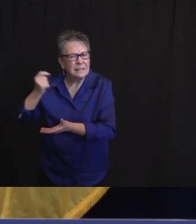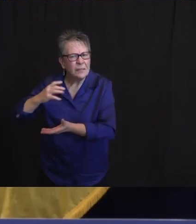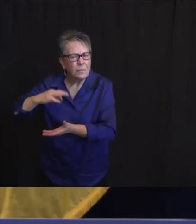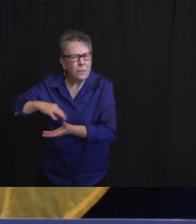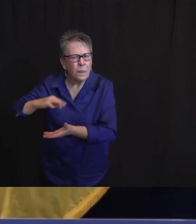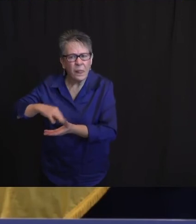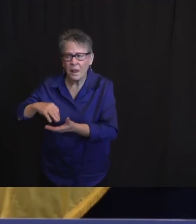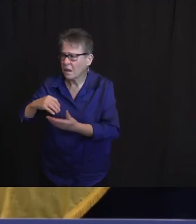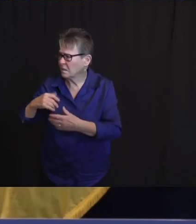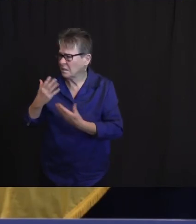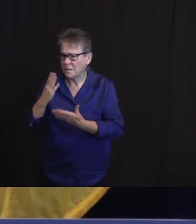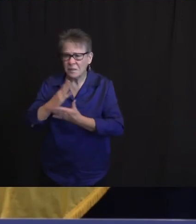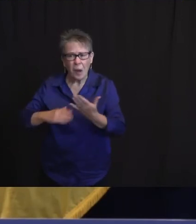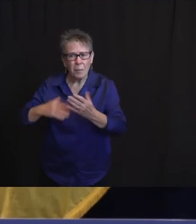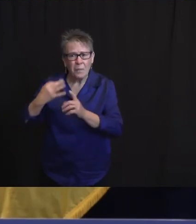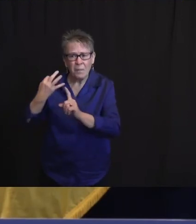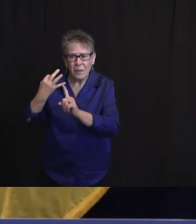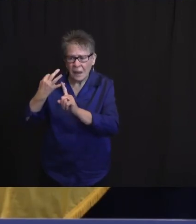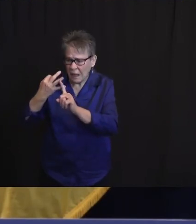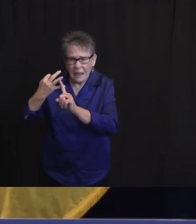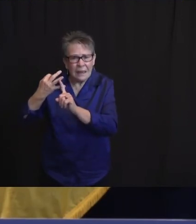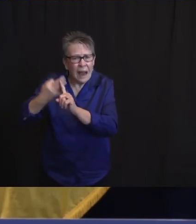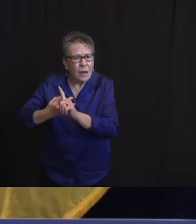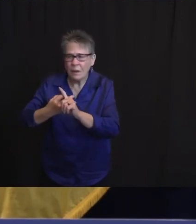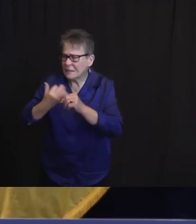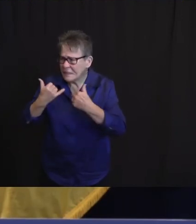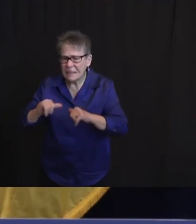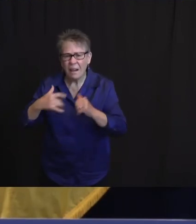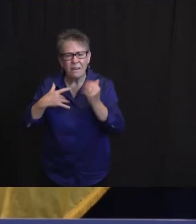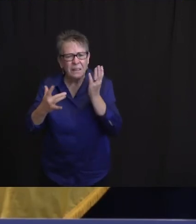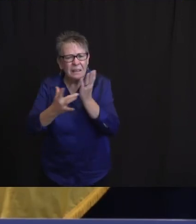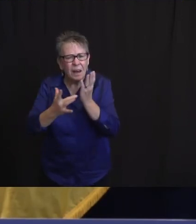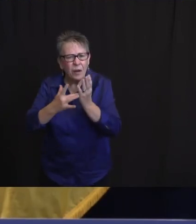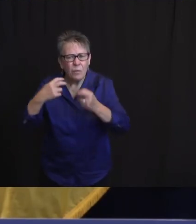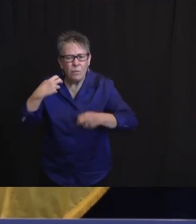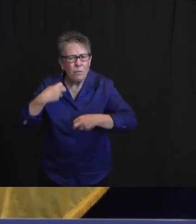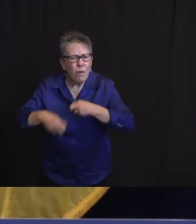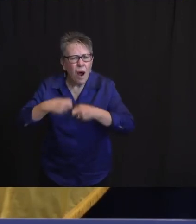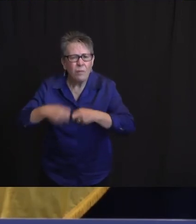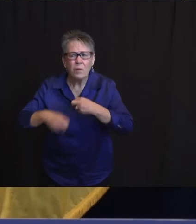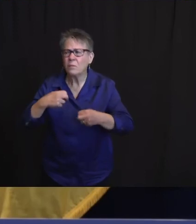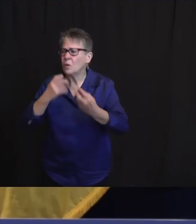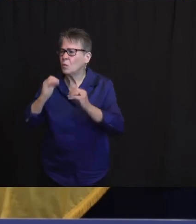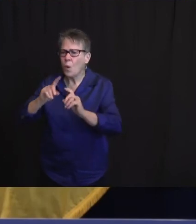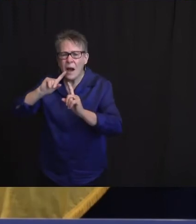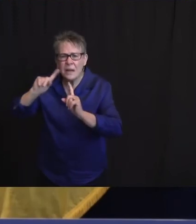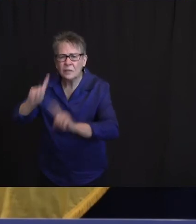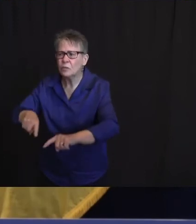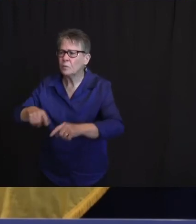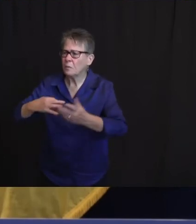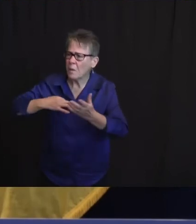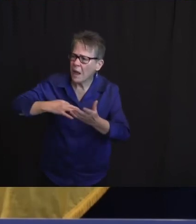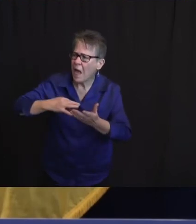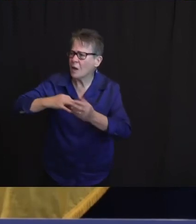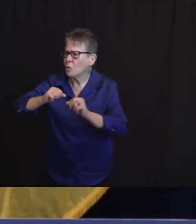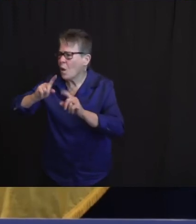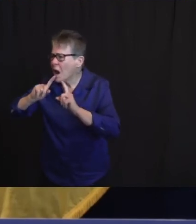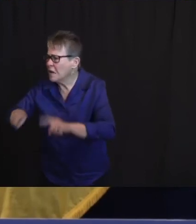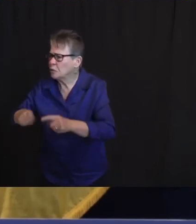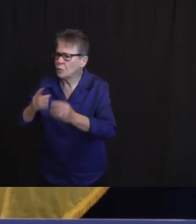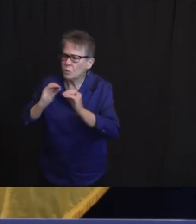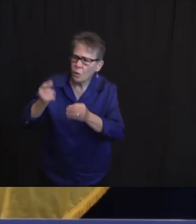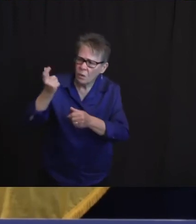and it's difficult to get answers from the department. What will you do to fix these systems? Thank you. Let me start with the last